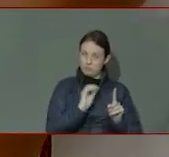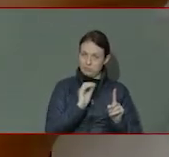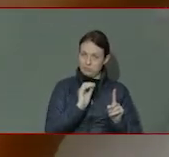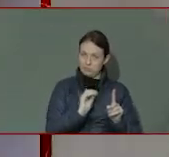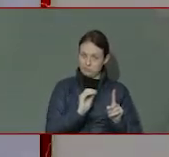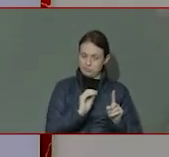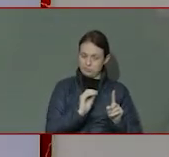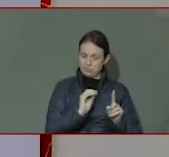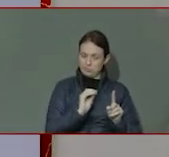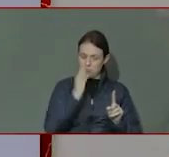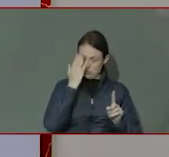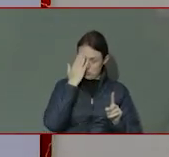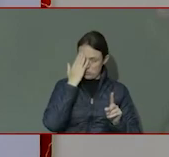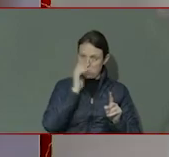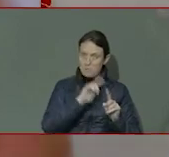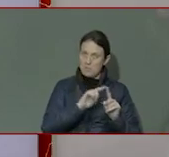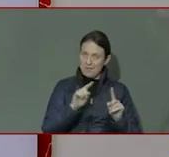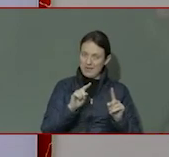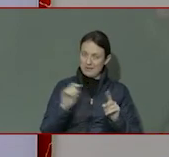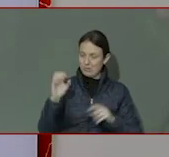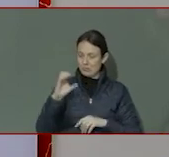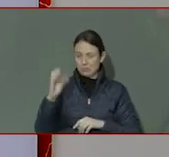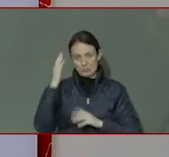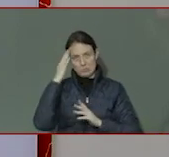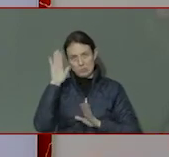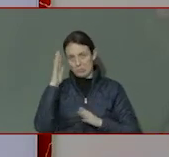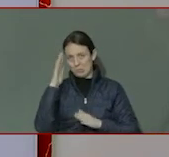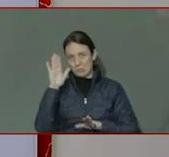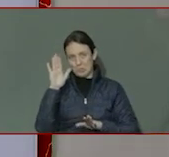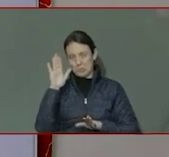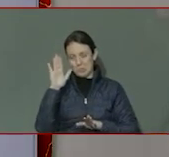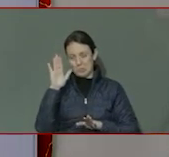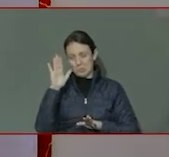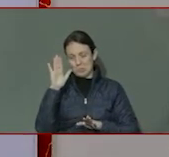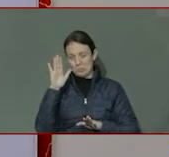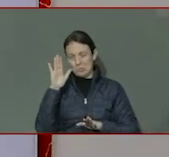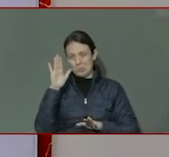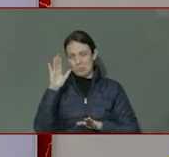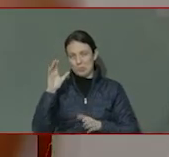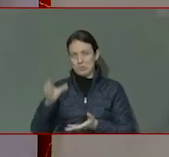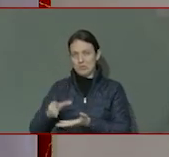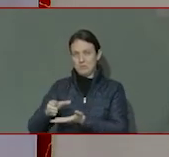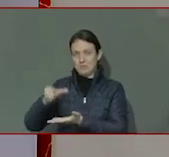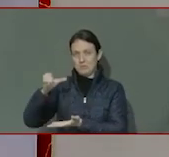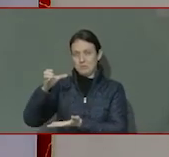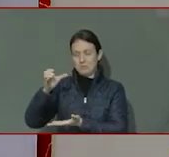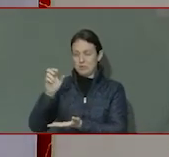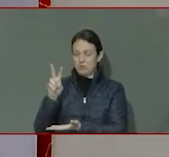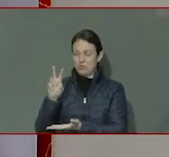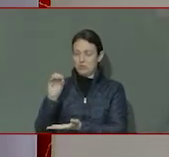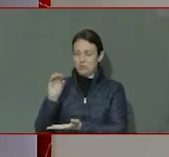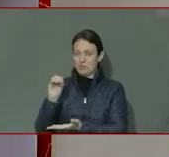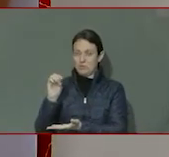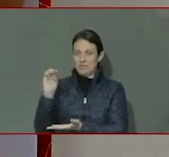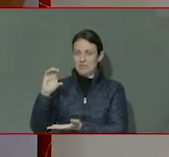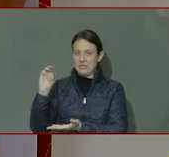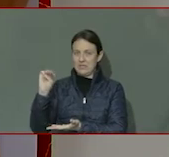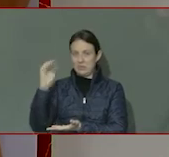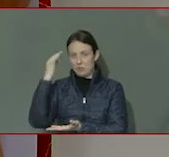has an unknown concentration, to 200 centimeters cubed of